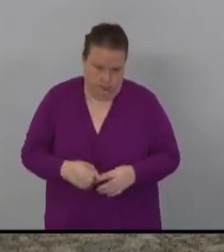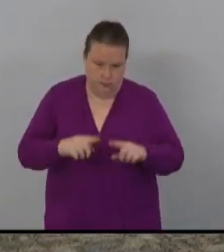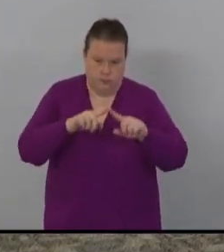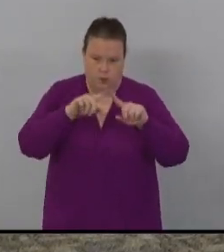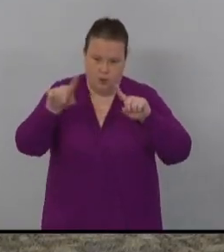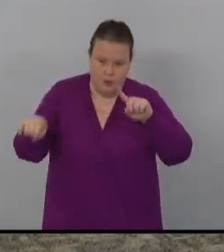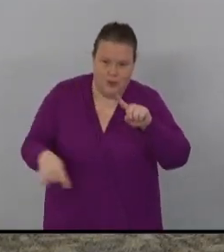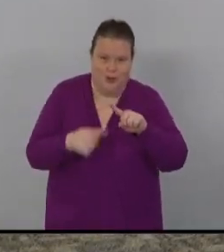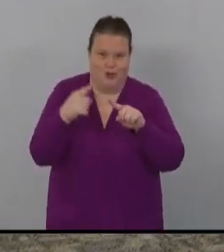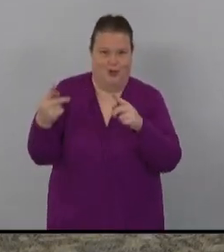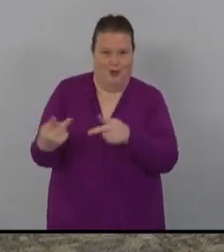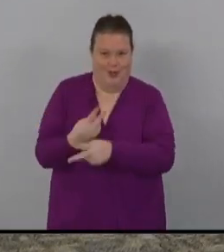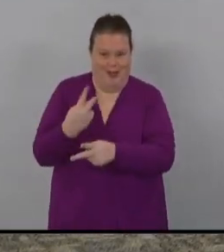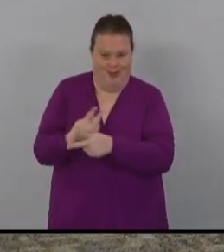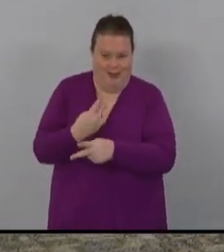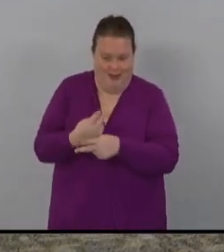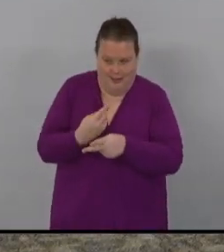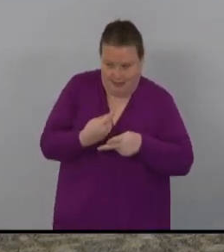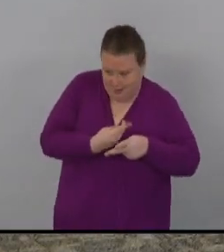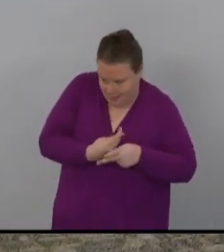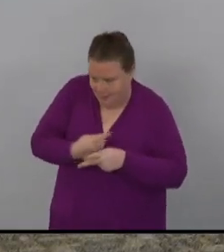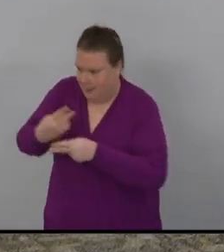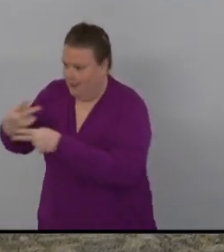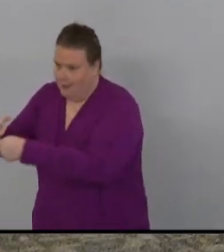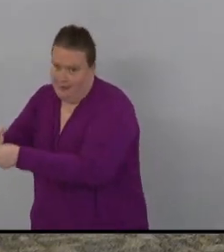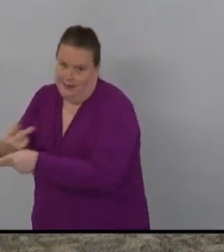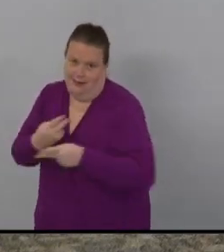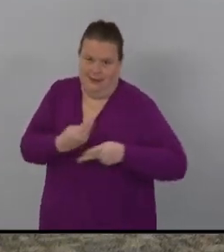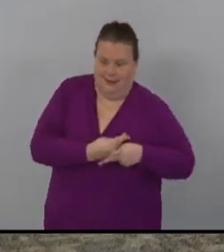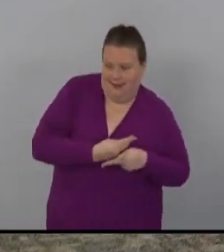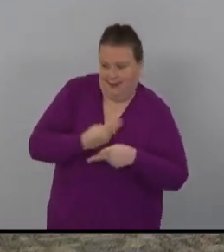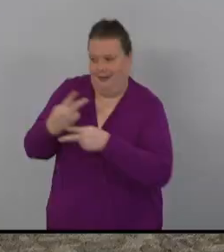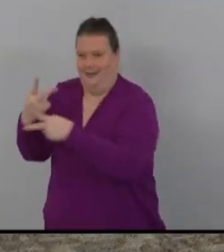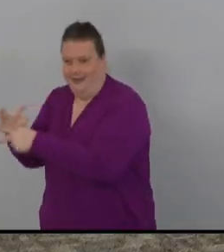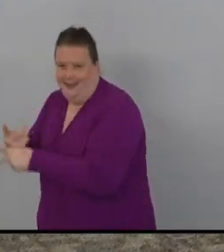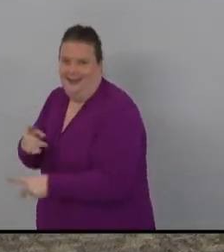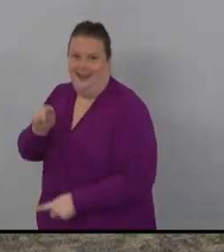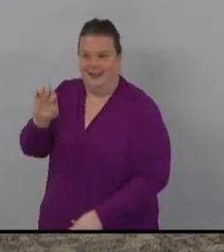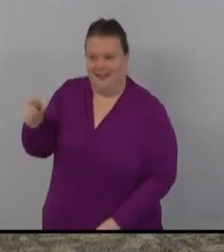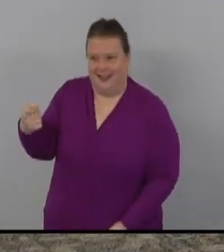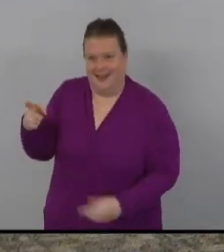calculation with this. We go back and forth between us and the tax office to get